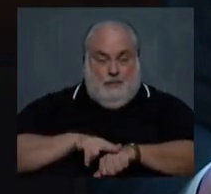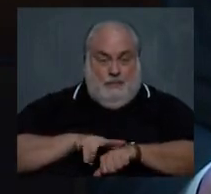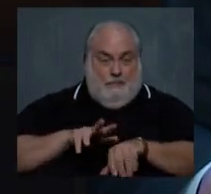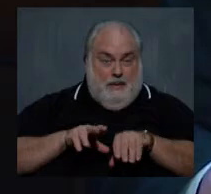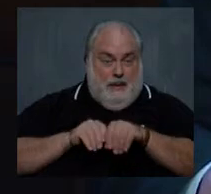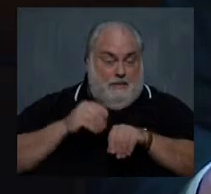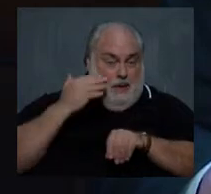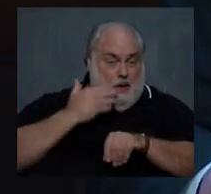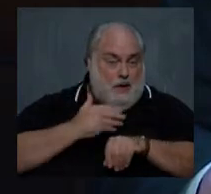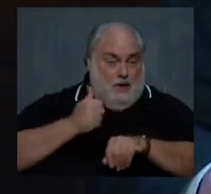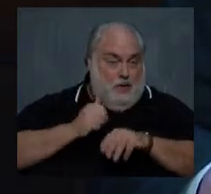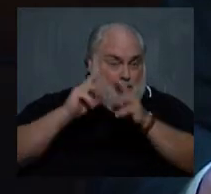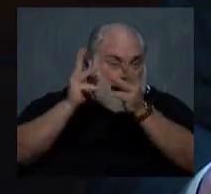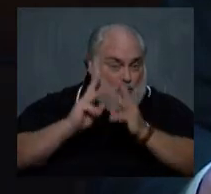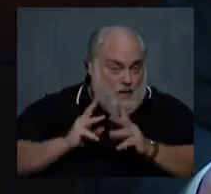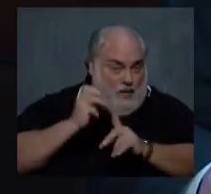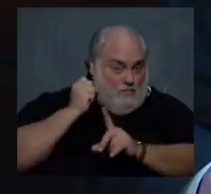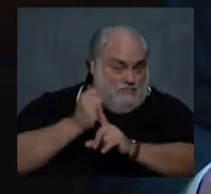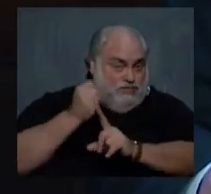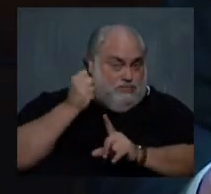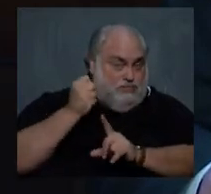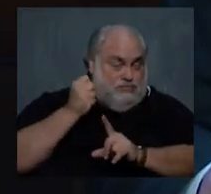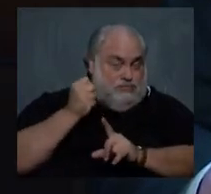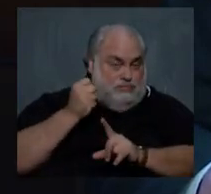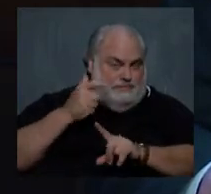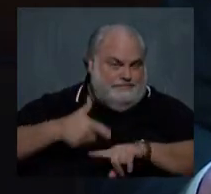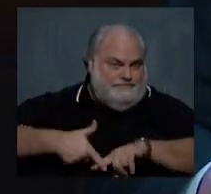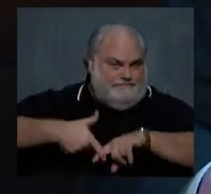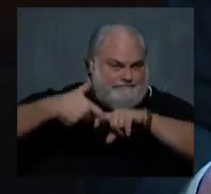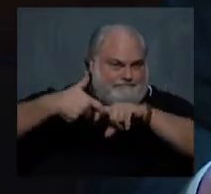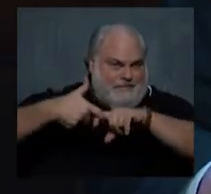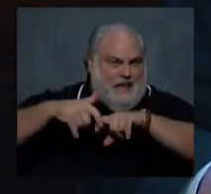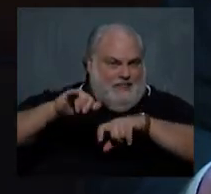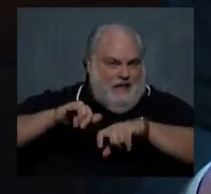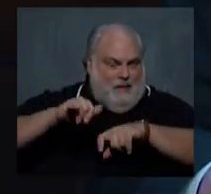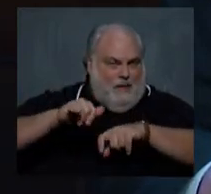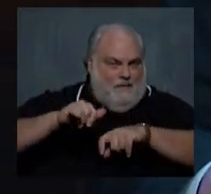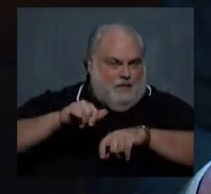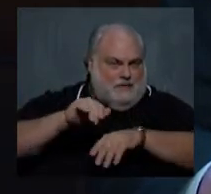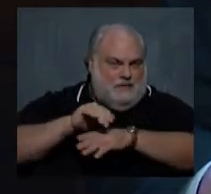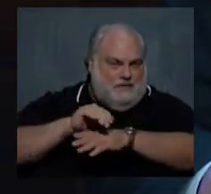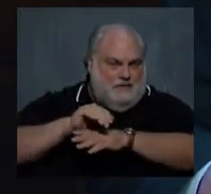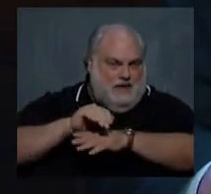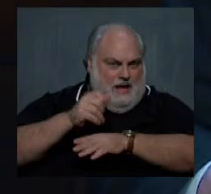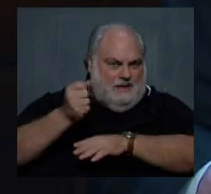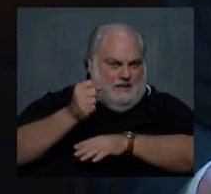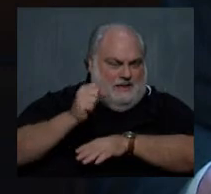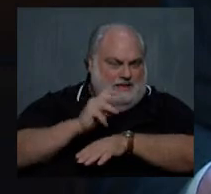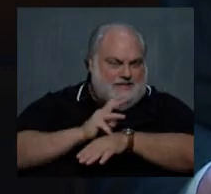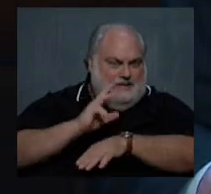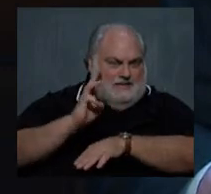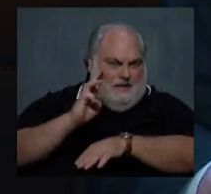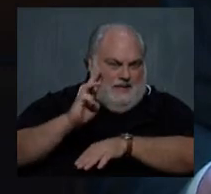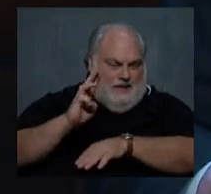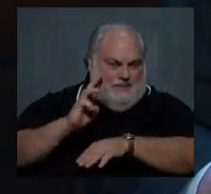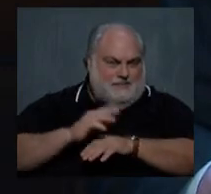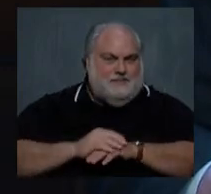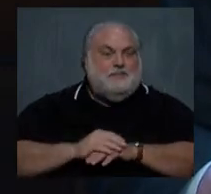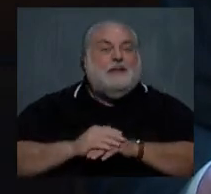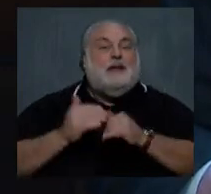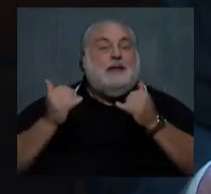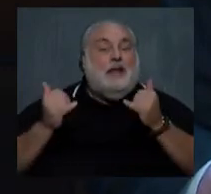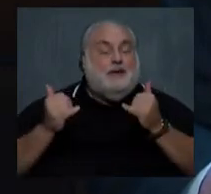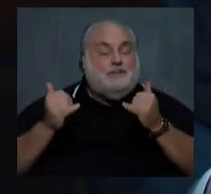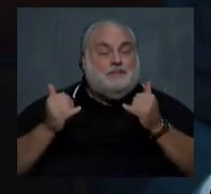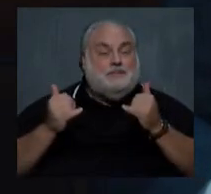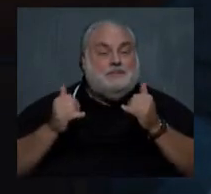Because of the weather, the inclement weather at the time, that meeting was canceled and rescheduled till 6 o'clock this evening. So with that said, if